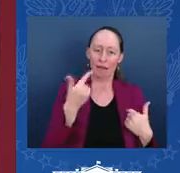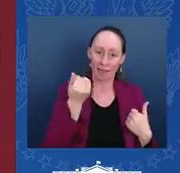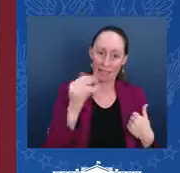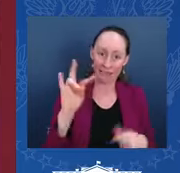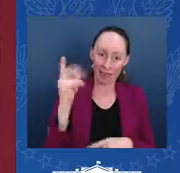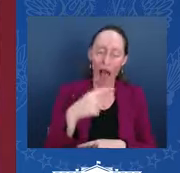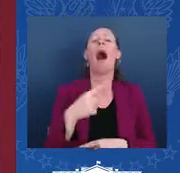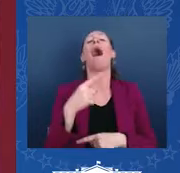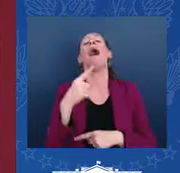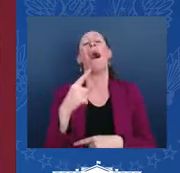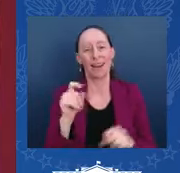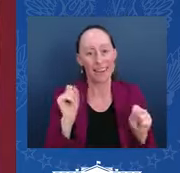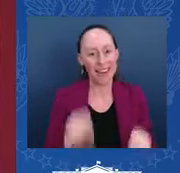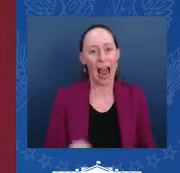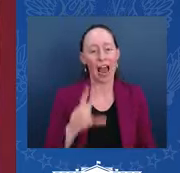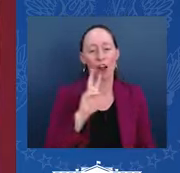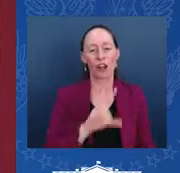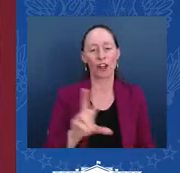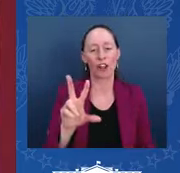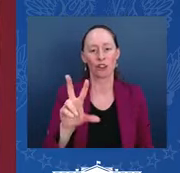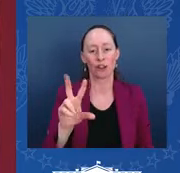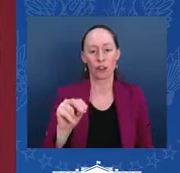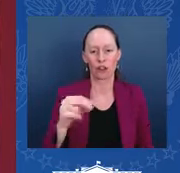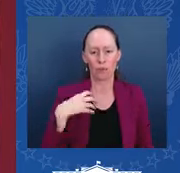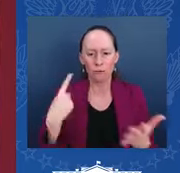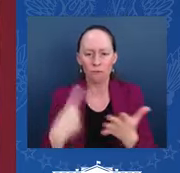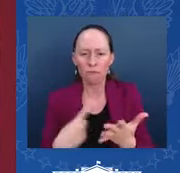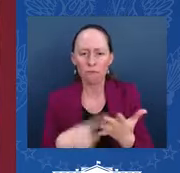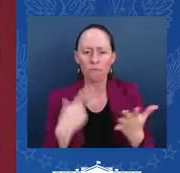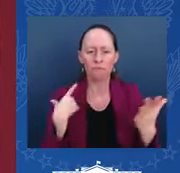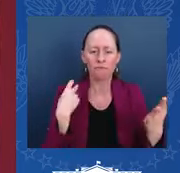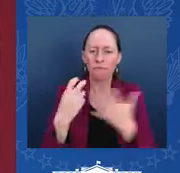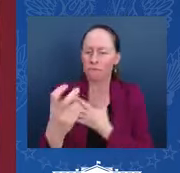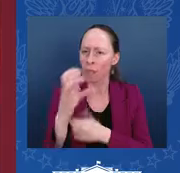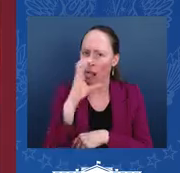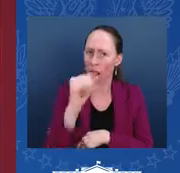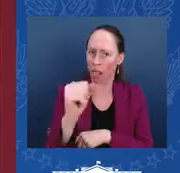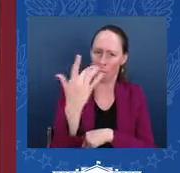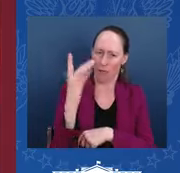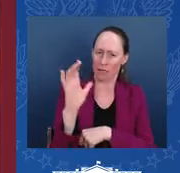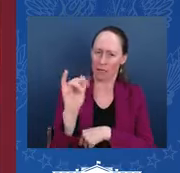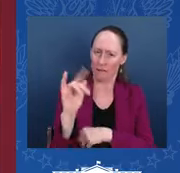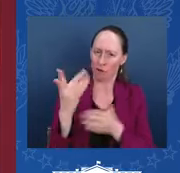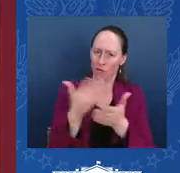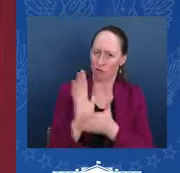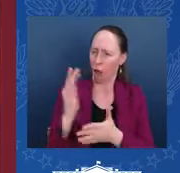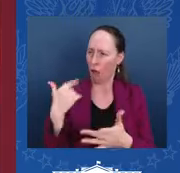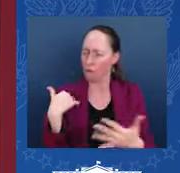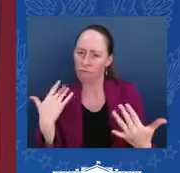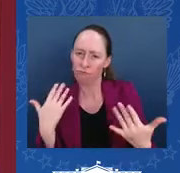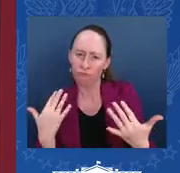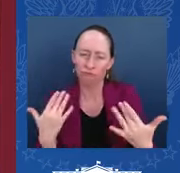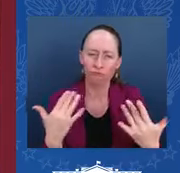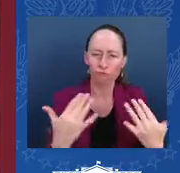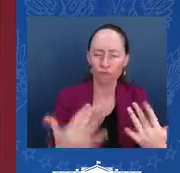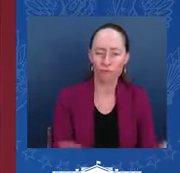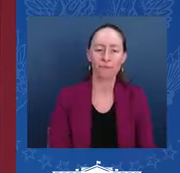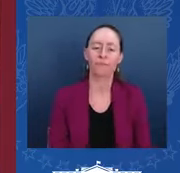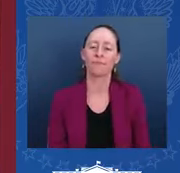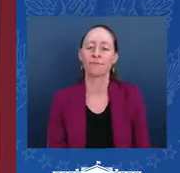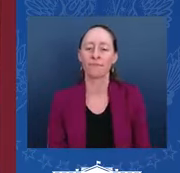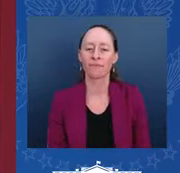and all those guys are still there. But at least, be honest with God, you could talk to them. And people's